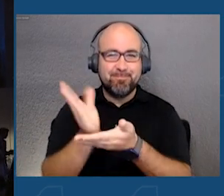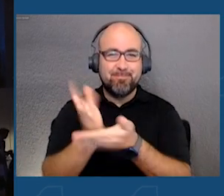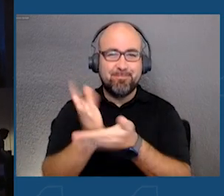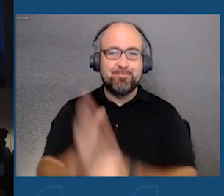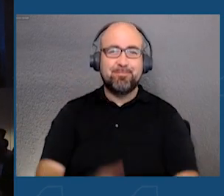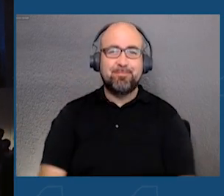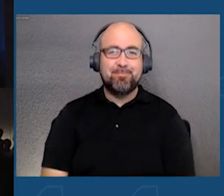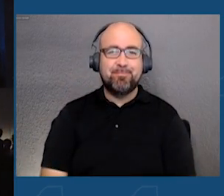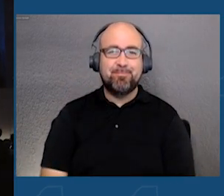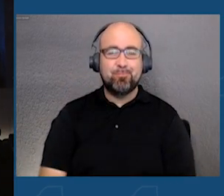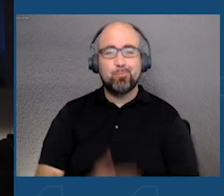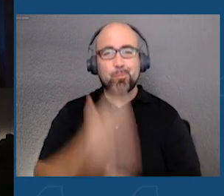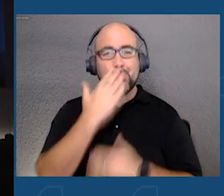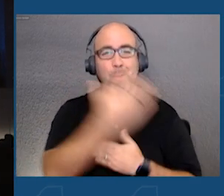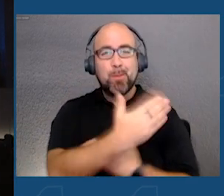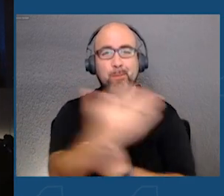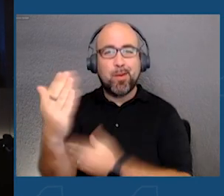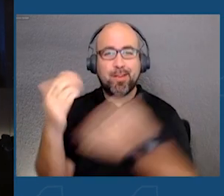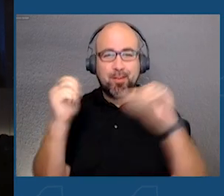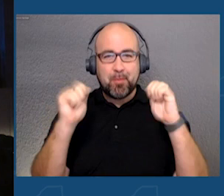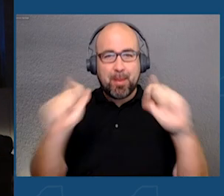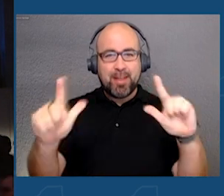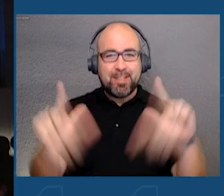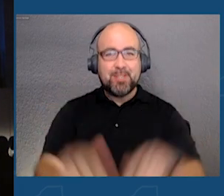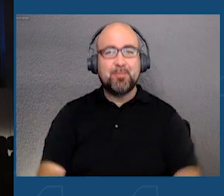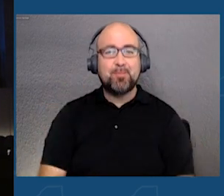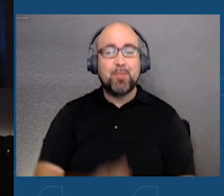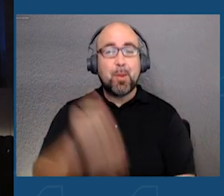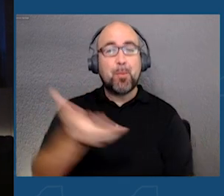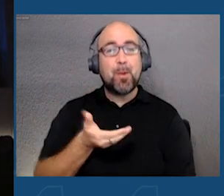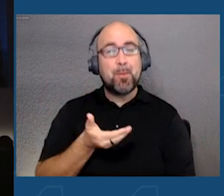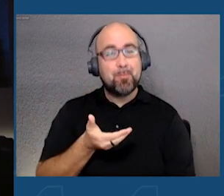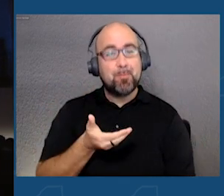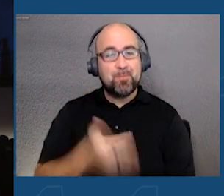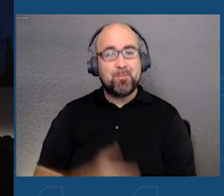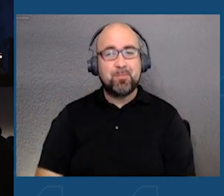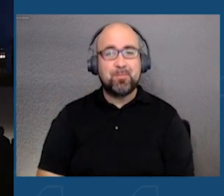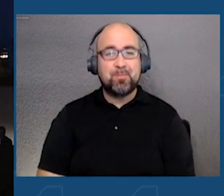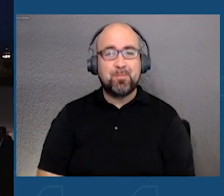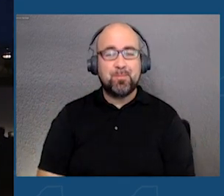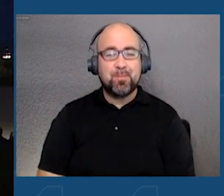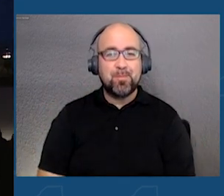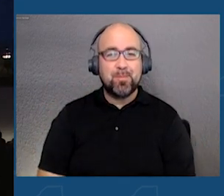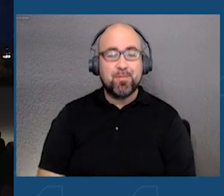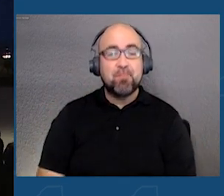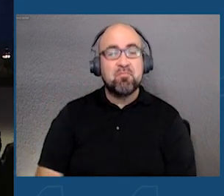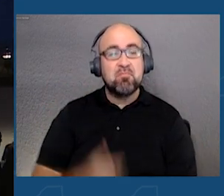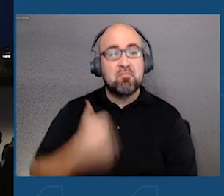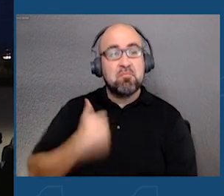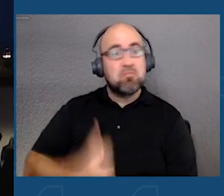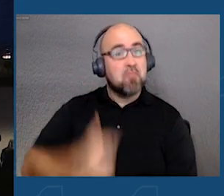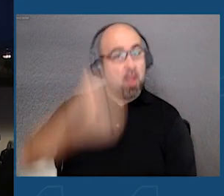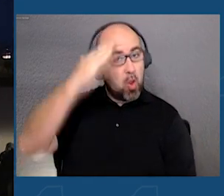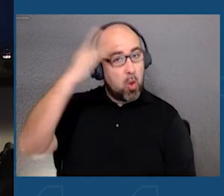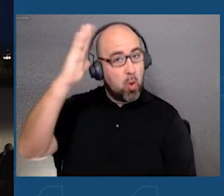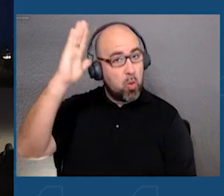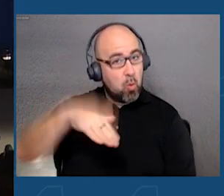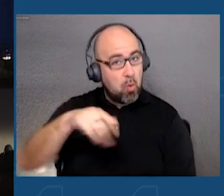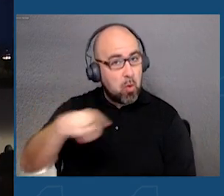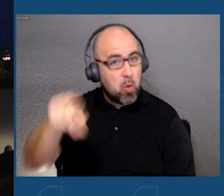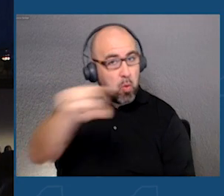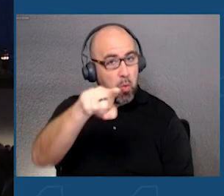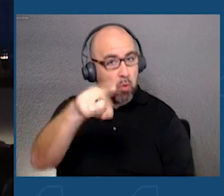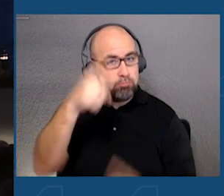Good morning, everybody, and welcome. I know you are all thinking what